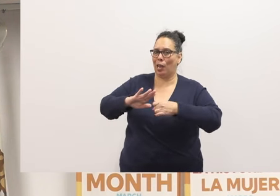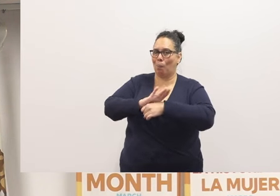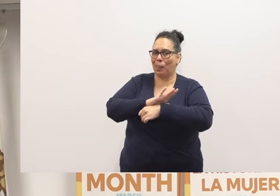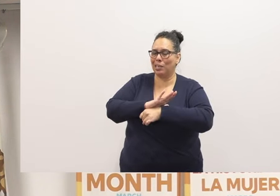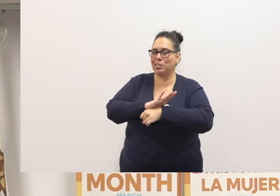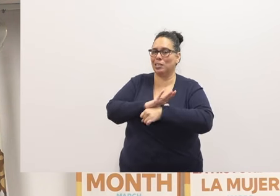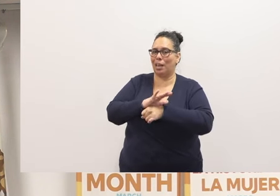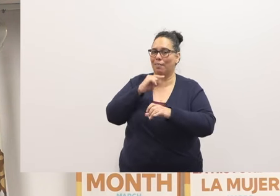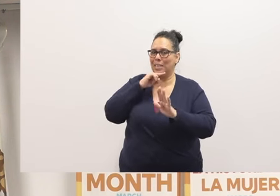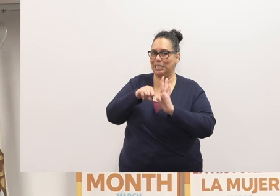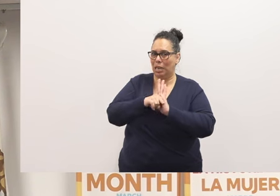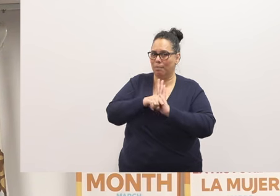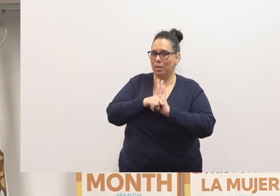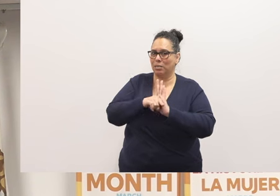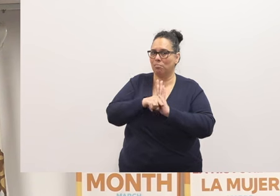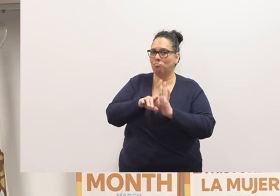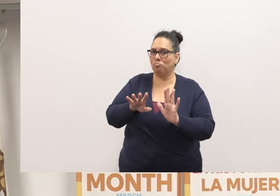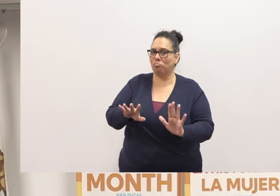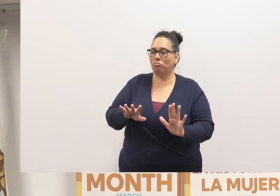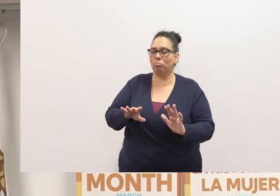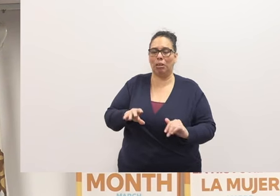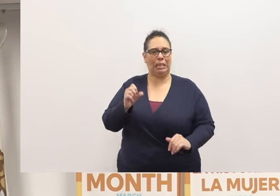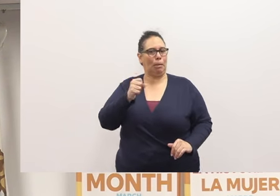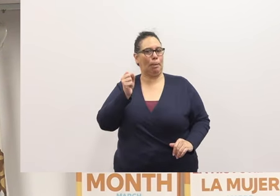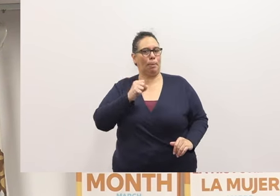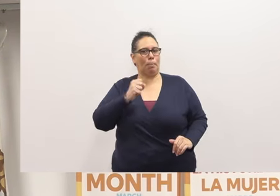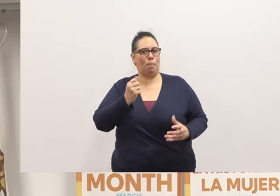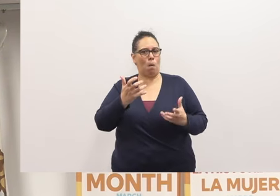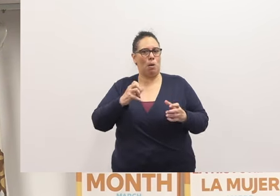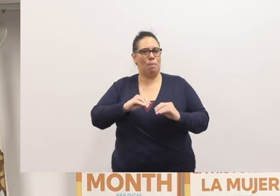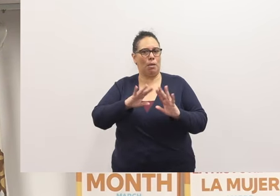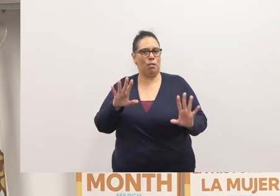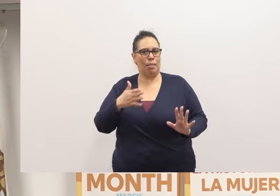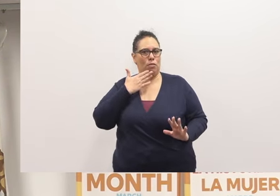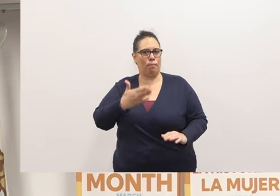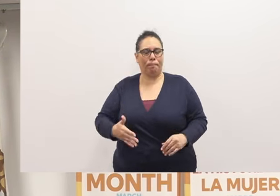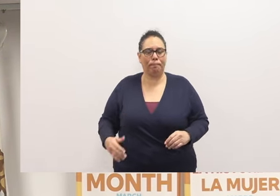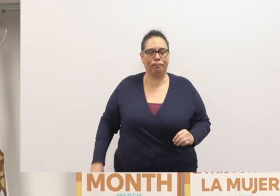the assignment or assessment. Yeah. Is followed by that. Okay, I just want to be clear. Thank you.